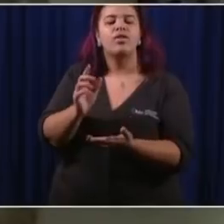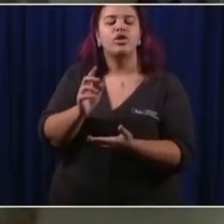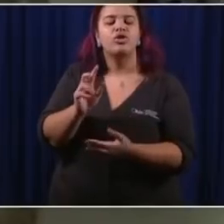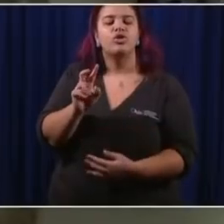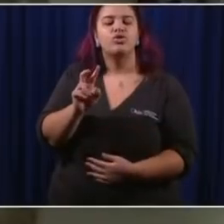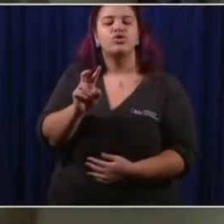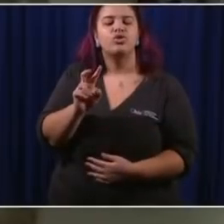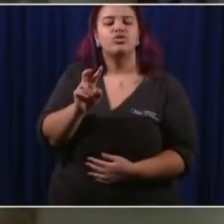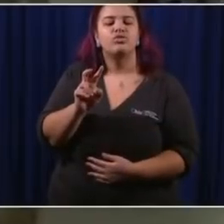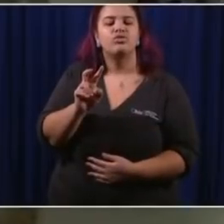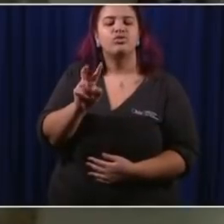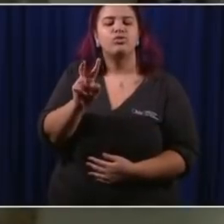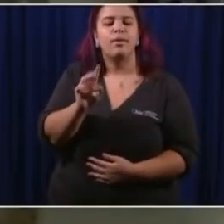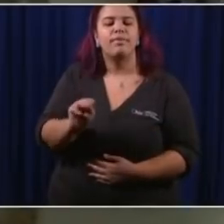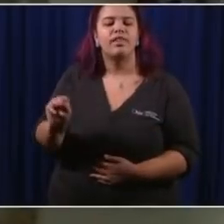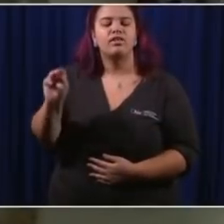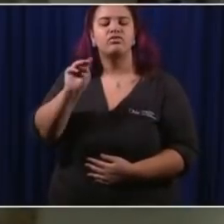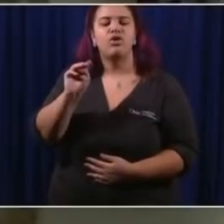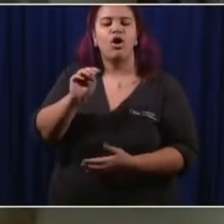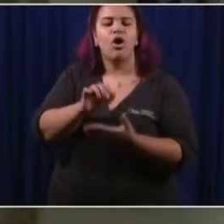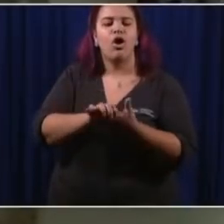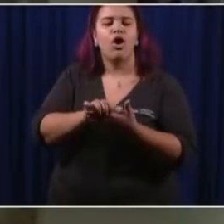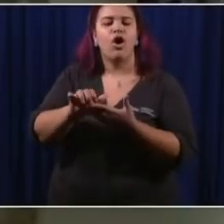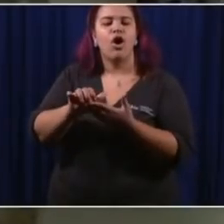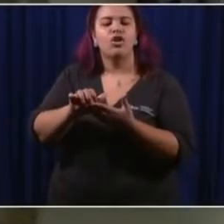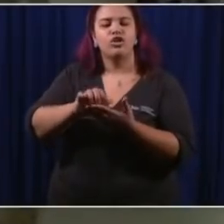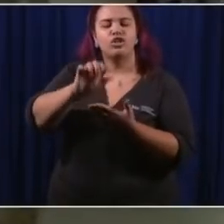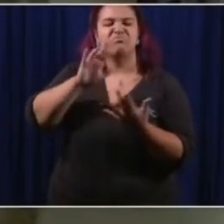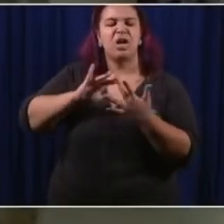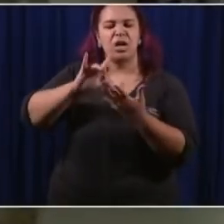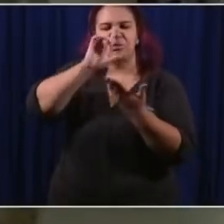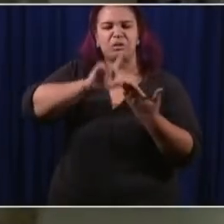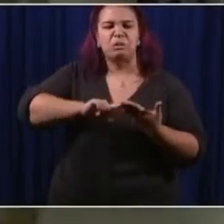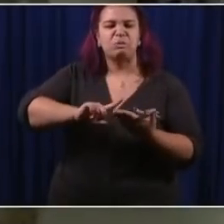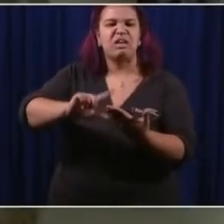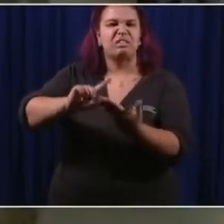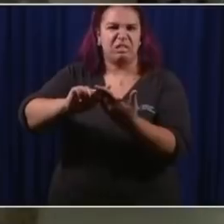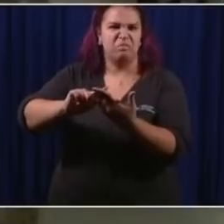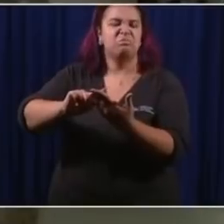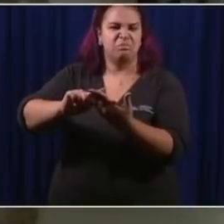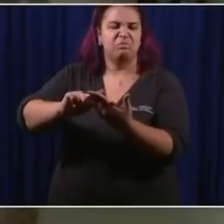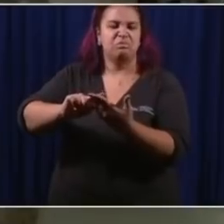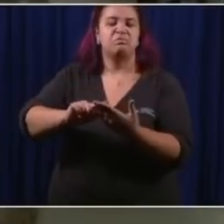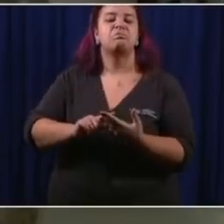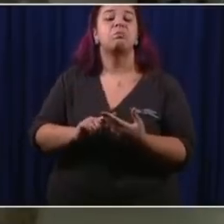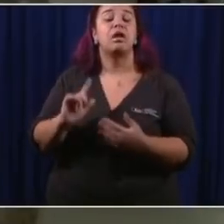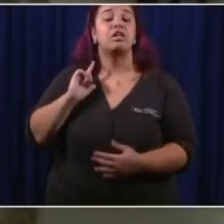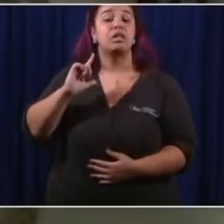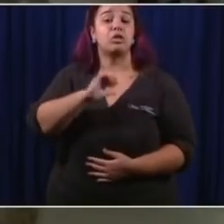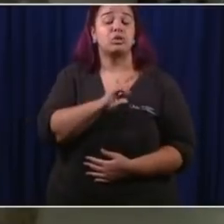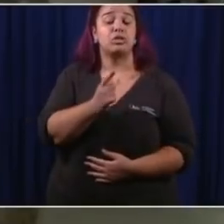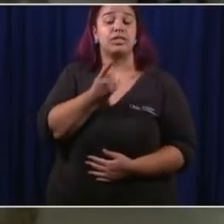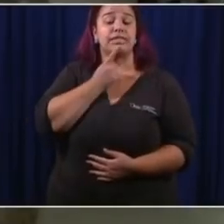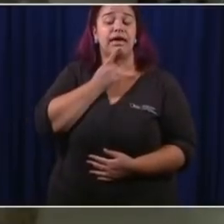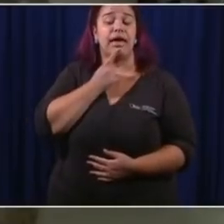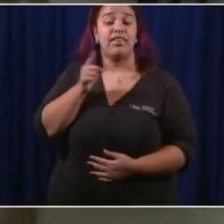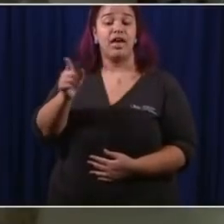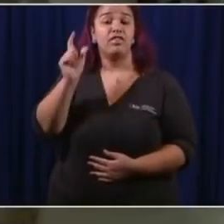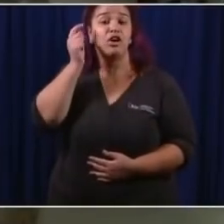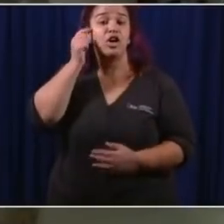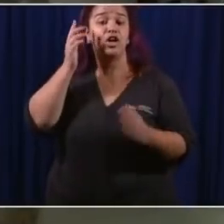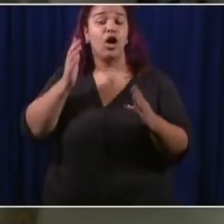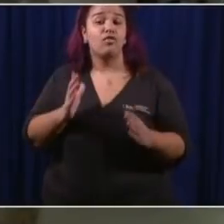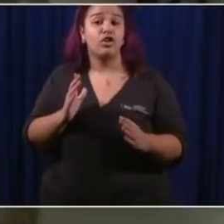deal signed during the early months of the coronavirus pandemic. Legislators there say the governor skirted separation of powers, agreeing to